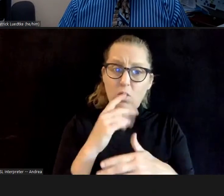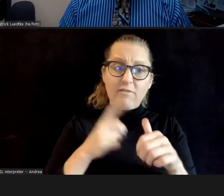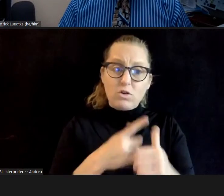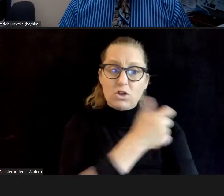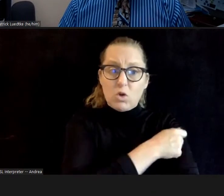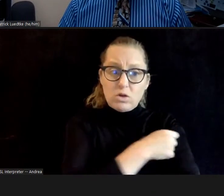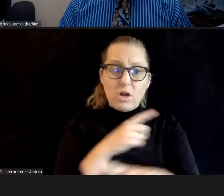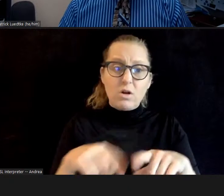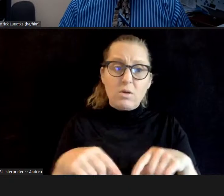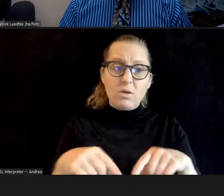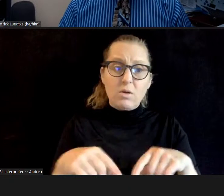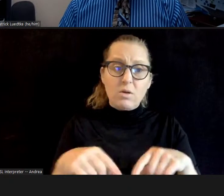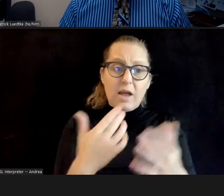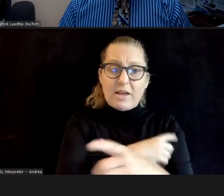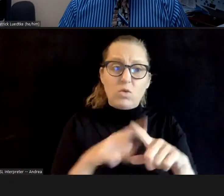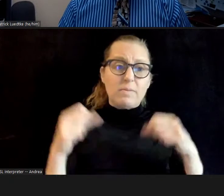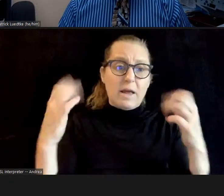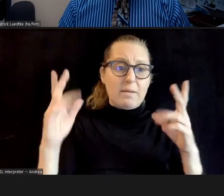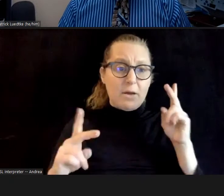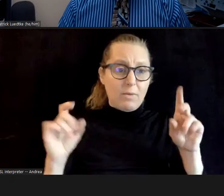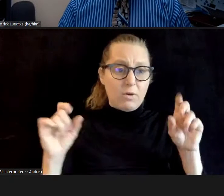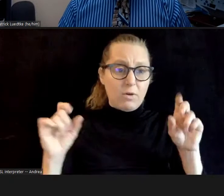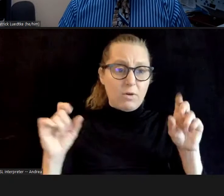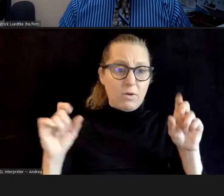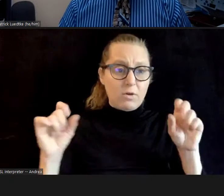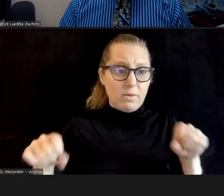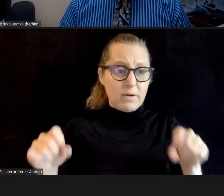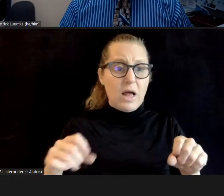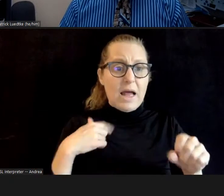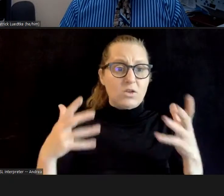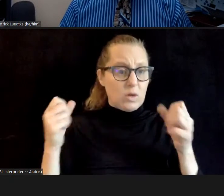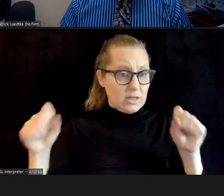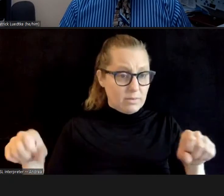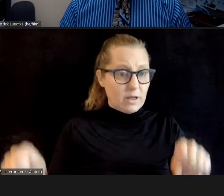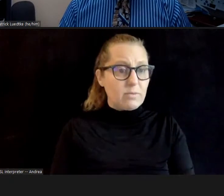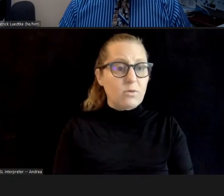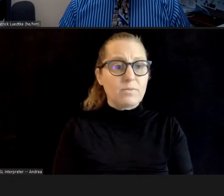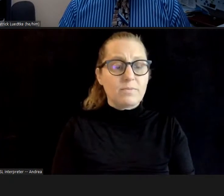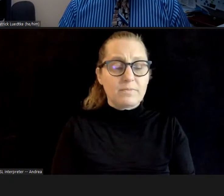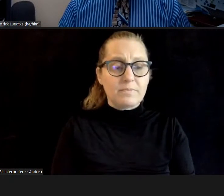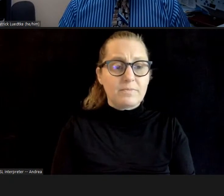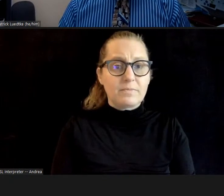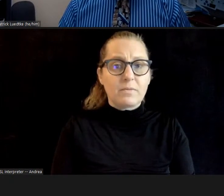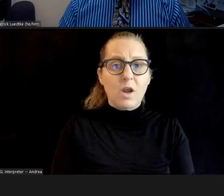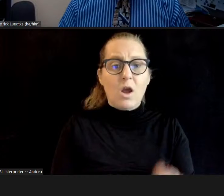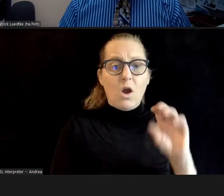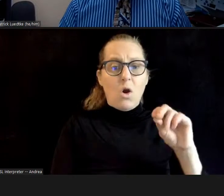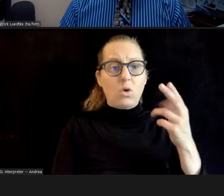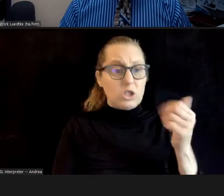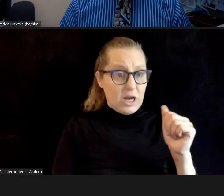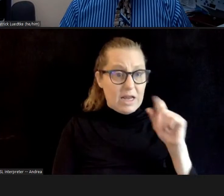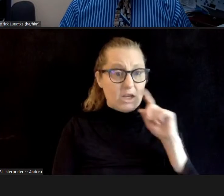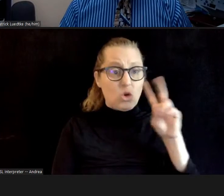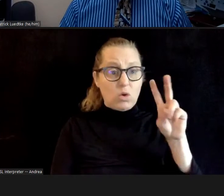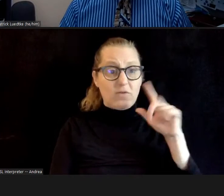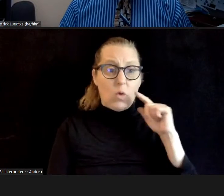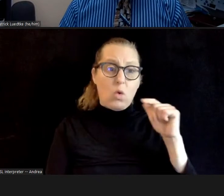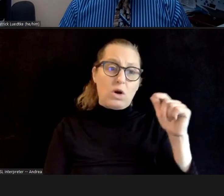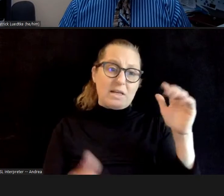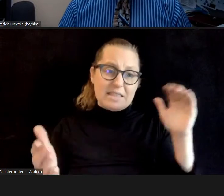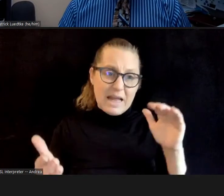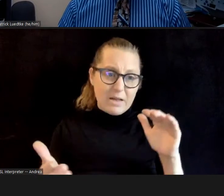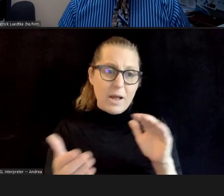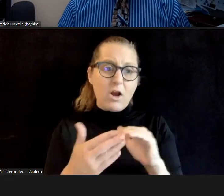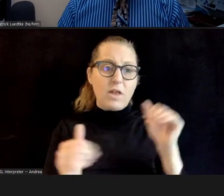provide vaccine to as many people as possible, as quickly as possible. OHA anticipates scaling back on that approach